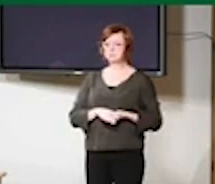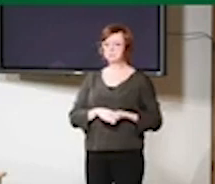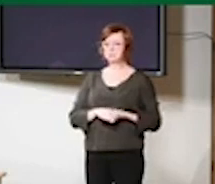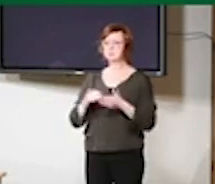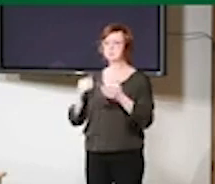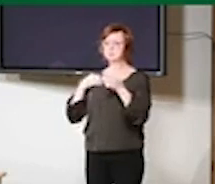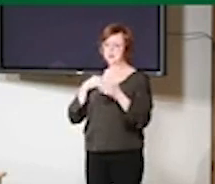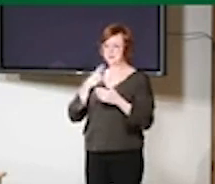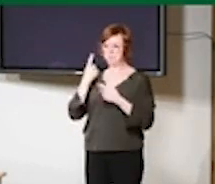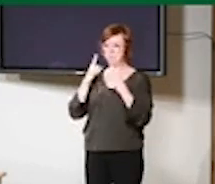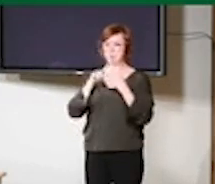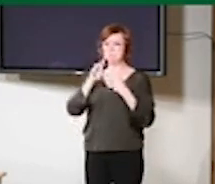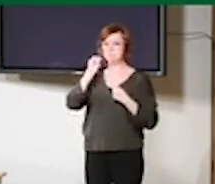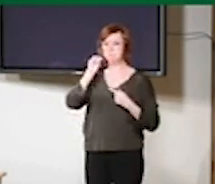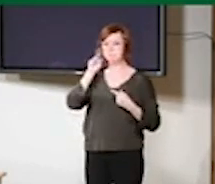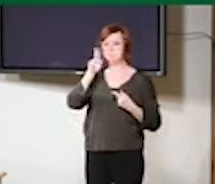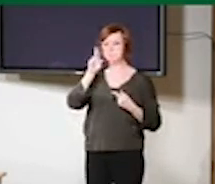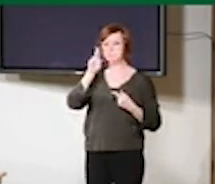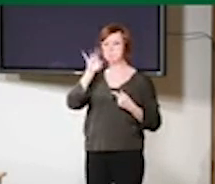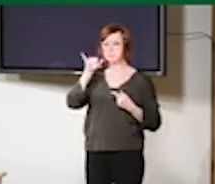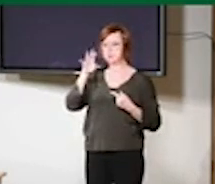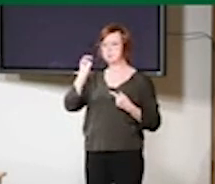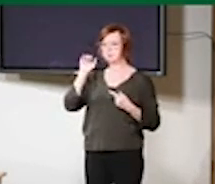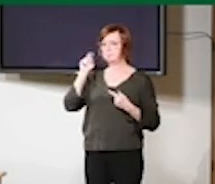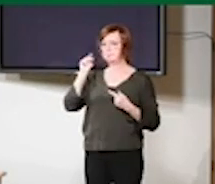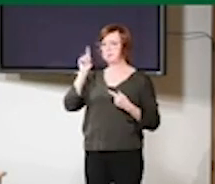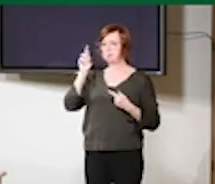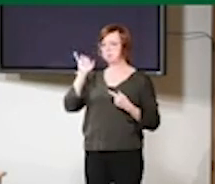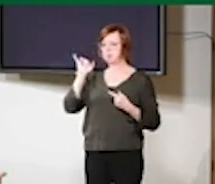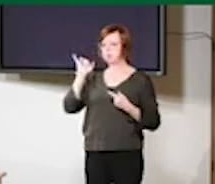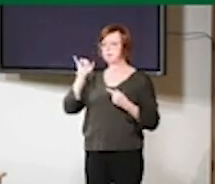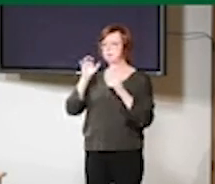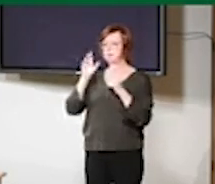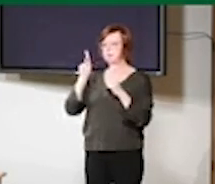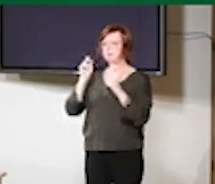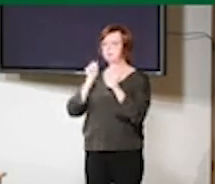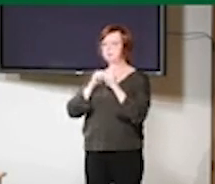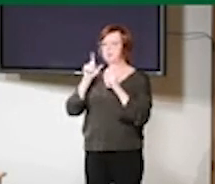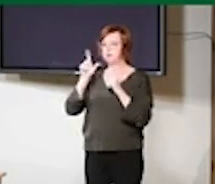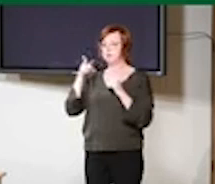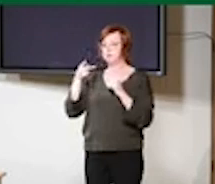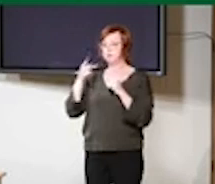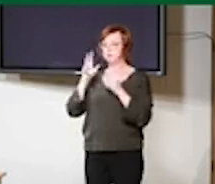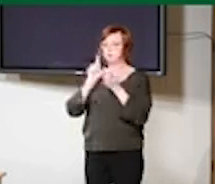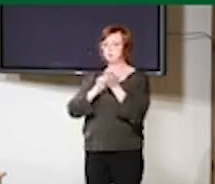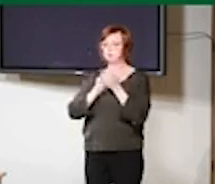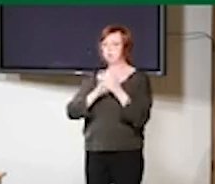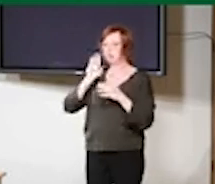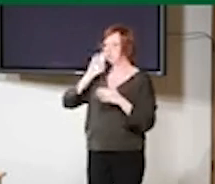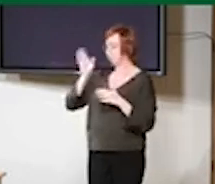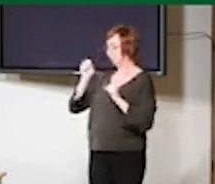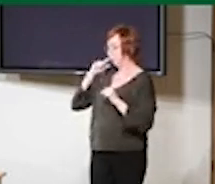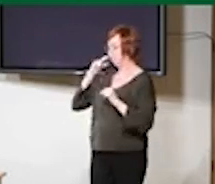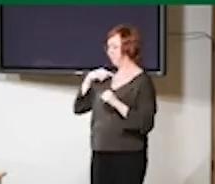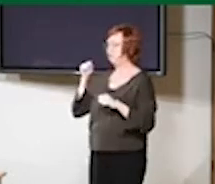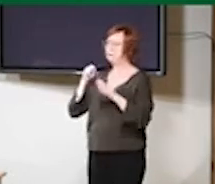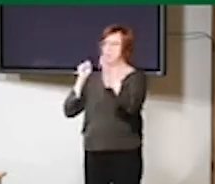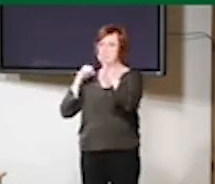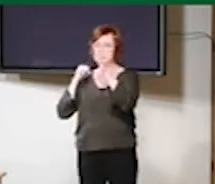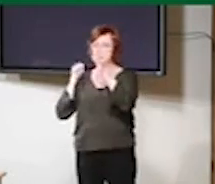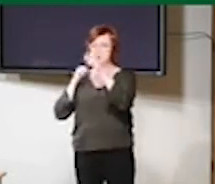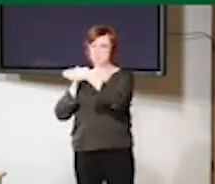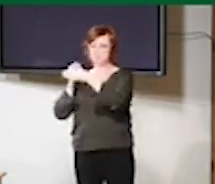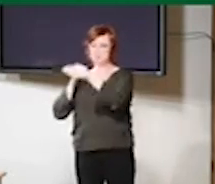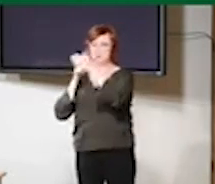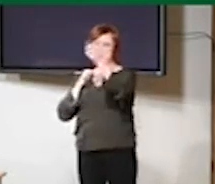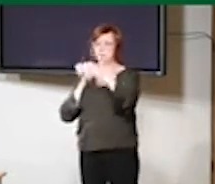We have Murray Mandrick with the Leader Post. Hello, can you hear me, please? Yes. Hi, it's Murray Mandrick from the Leader Post. Question for